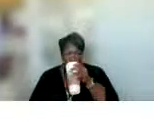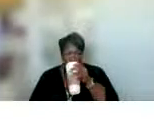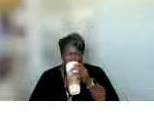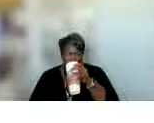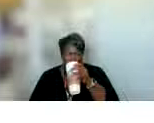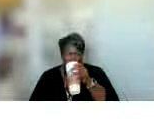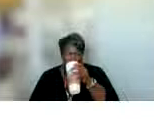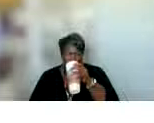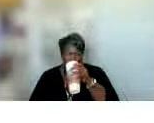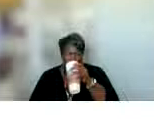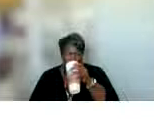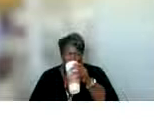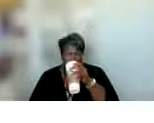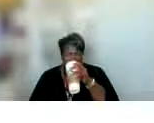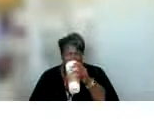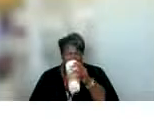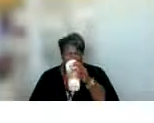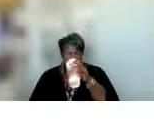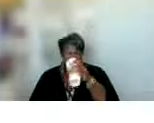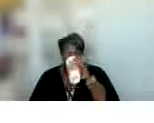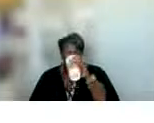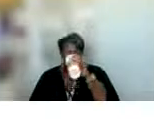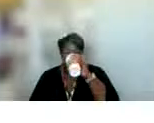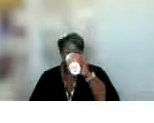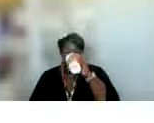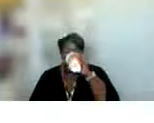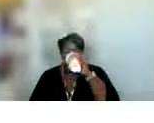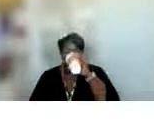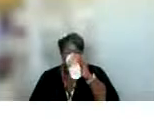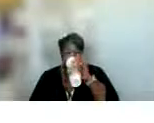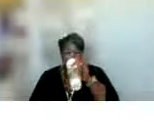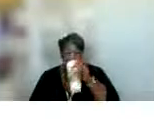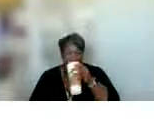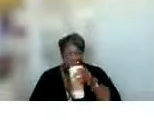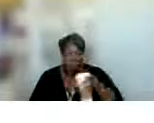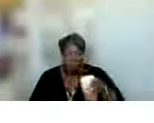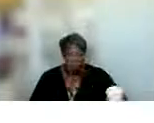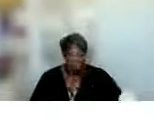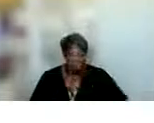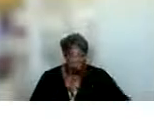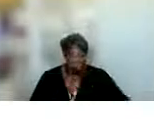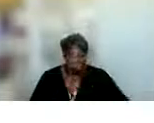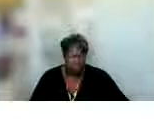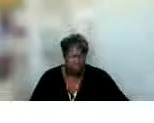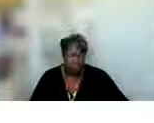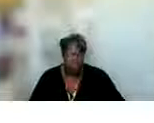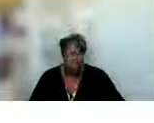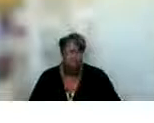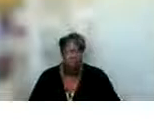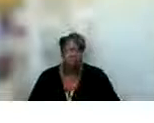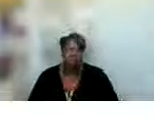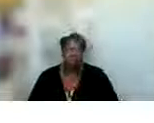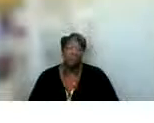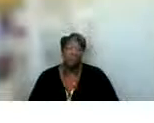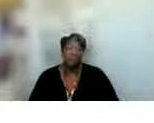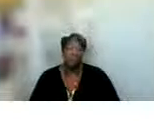Looking at the objectives and our priorities for this pilot project, an applicant must demonstrate direct